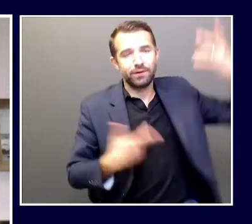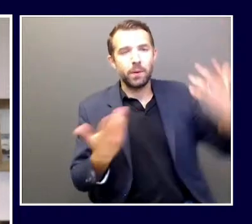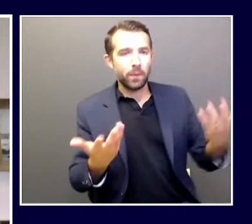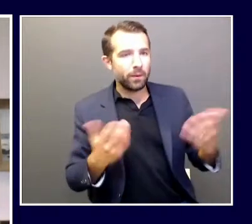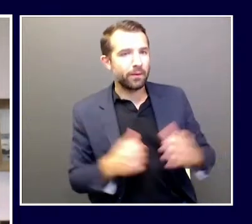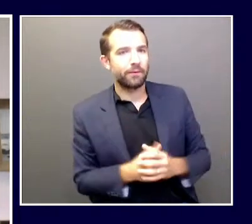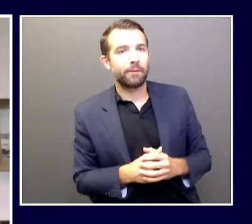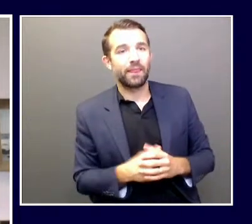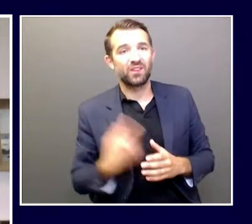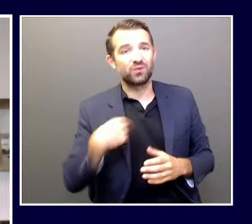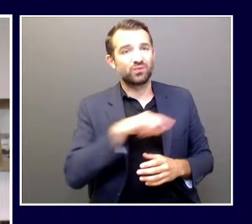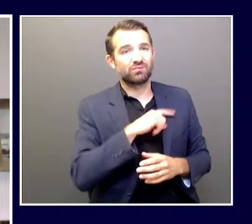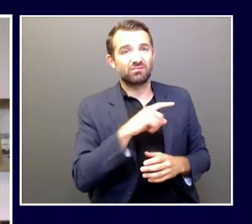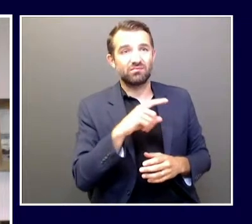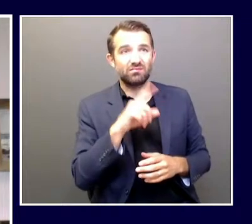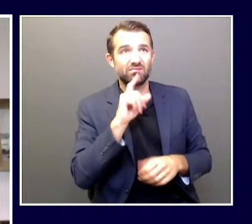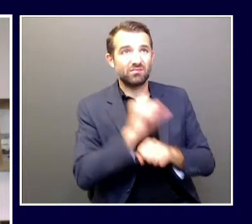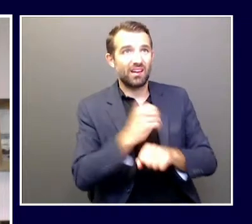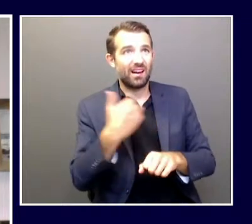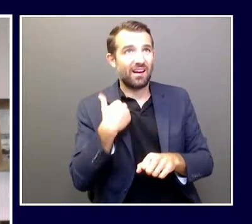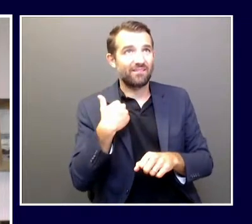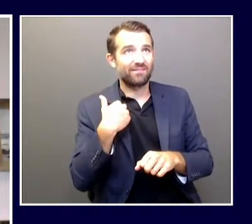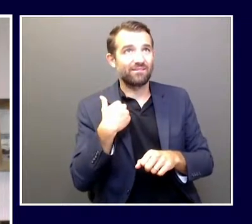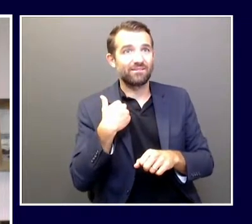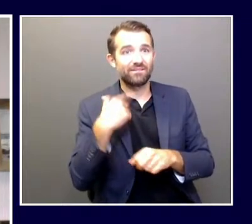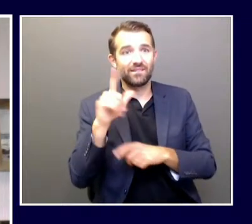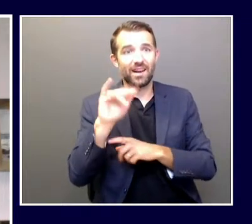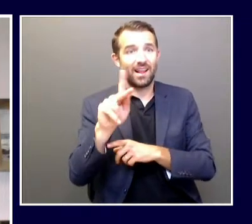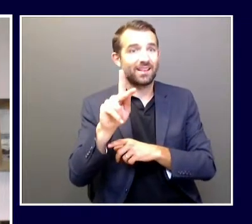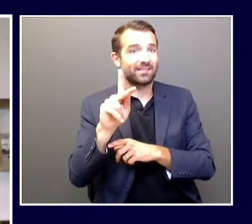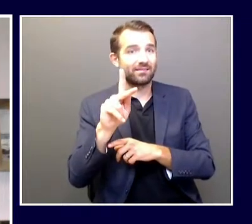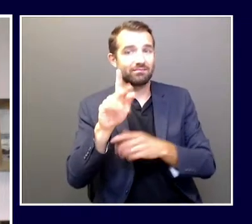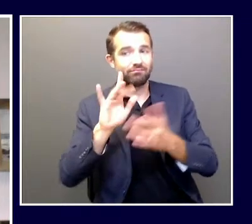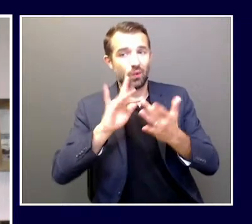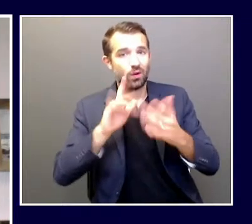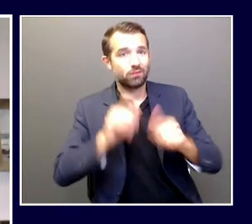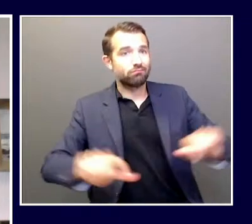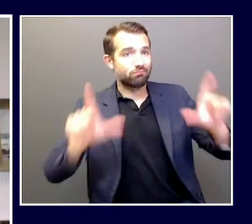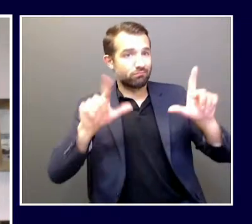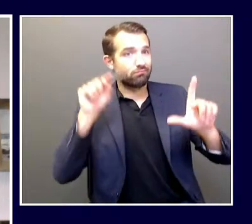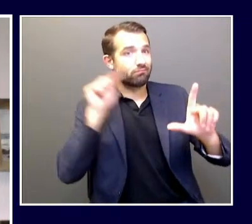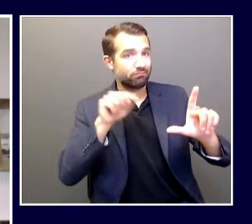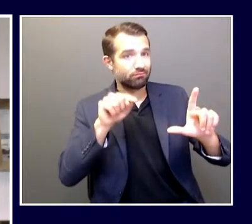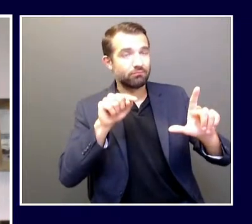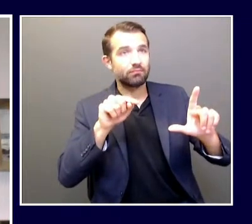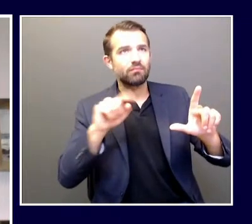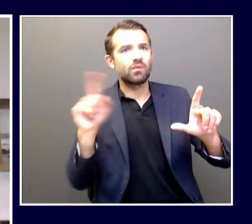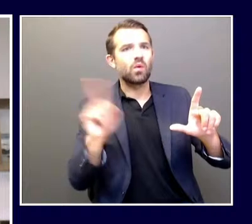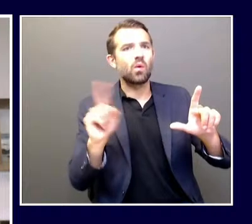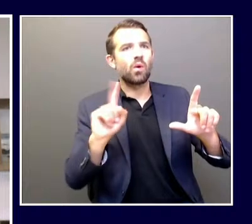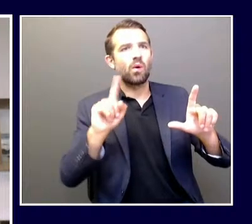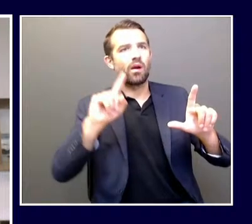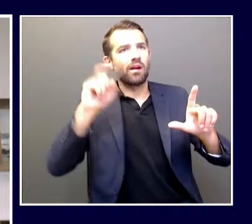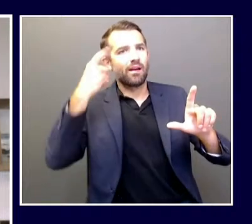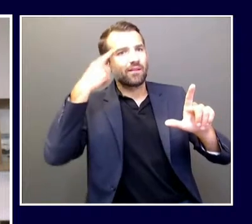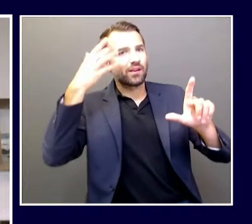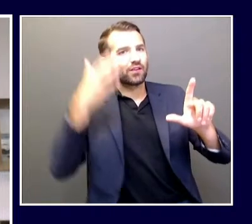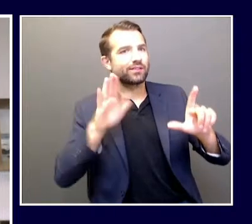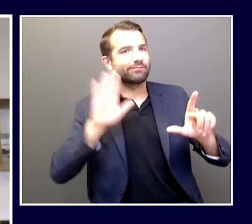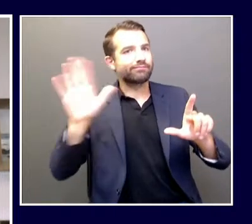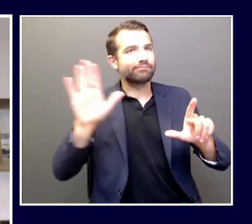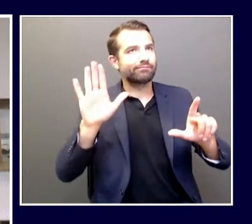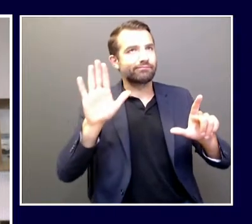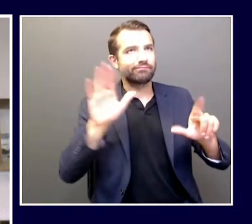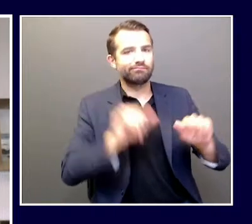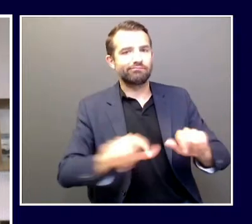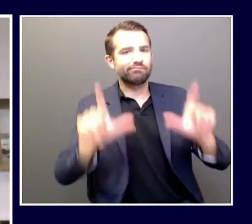US CDC on Governor Mills's COVID website. But you're right, we could and need to do more about making those more